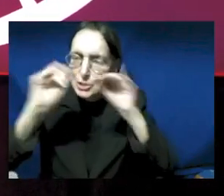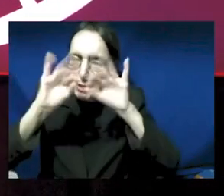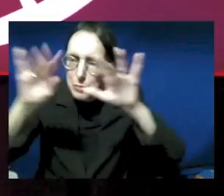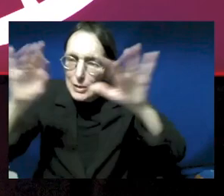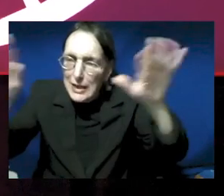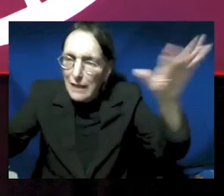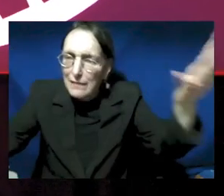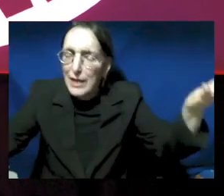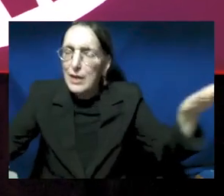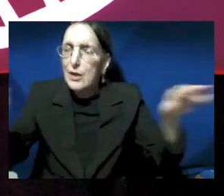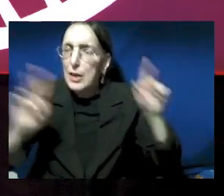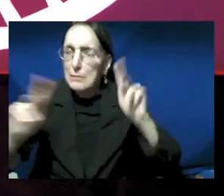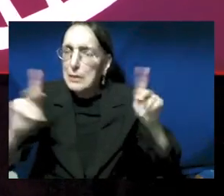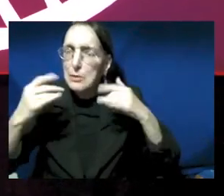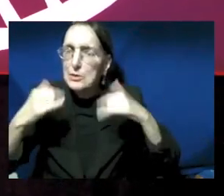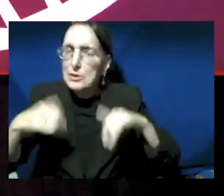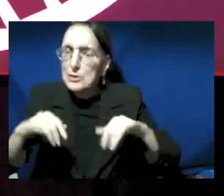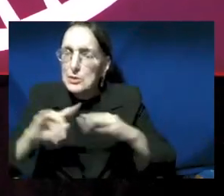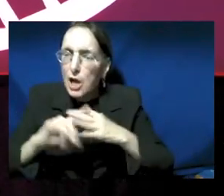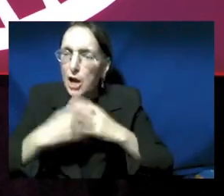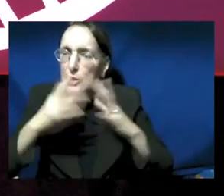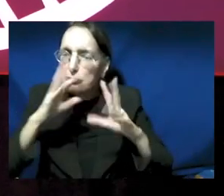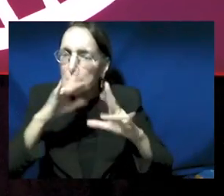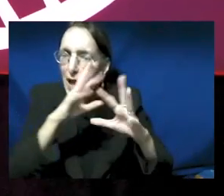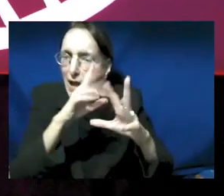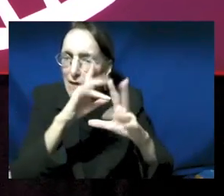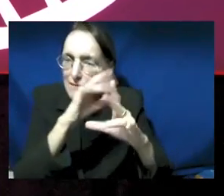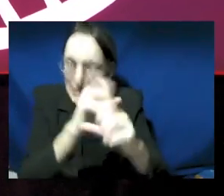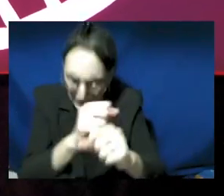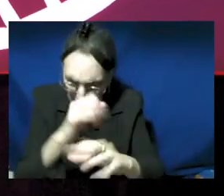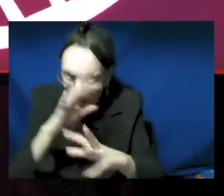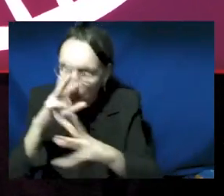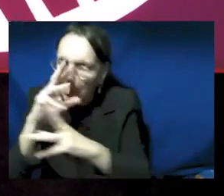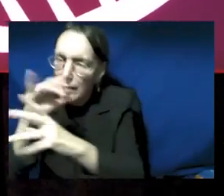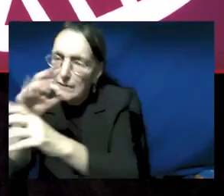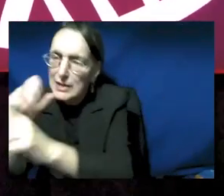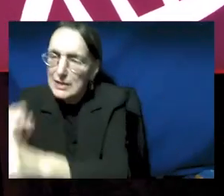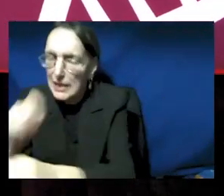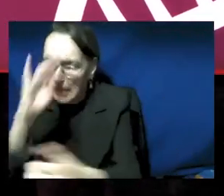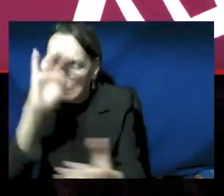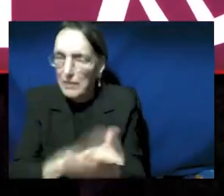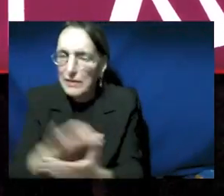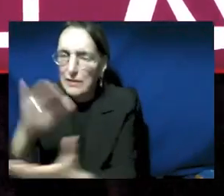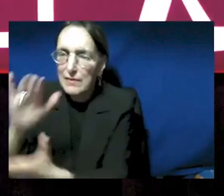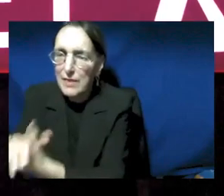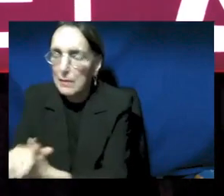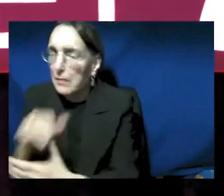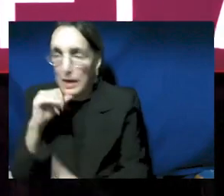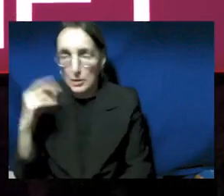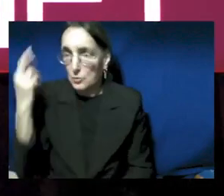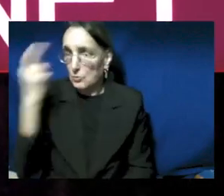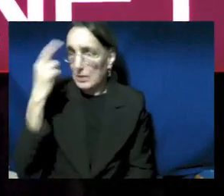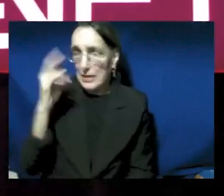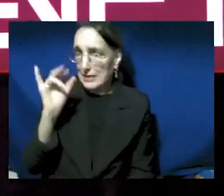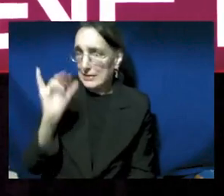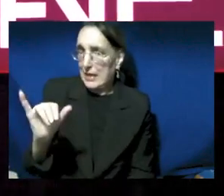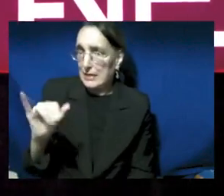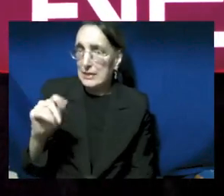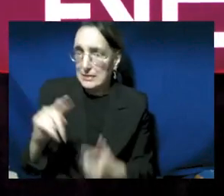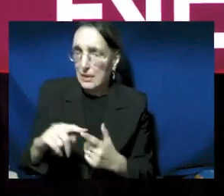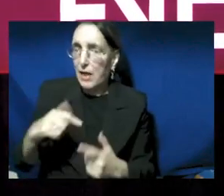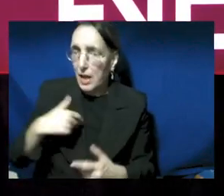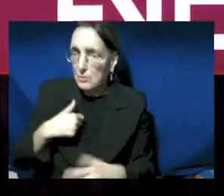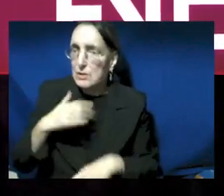start gravitating to them, and they start believing them. I didn't really realize that until I was on MSNBC. I started being